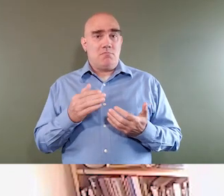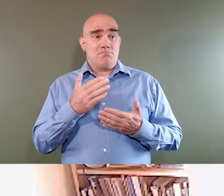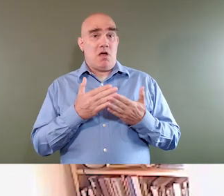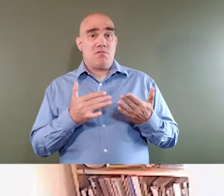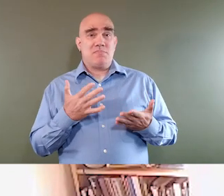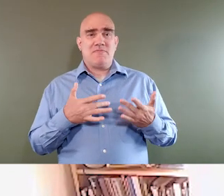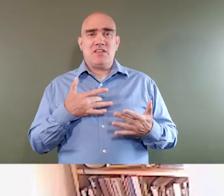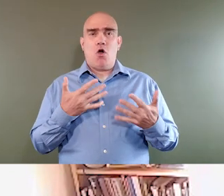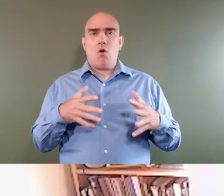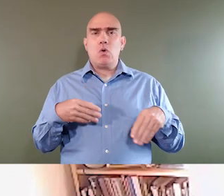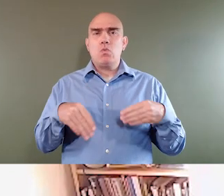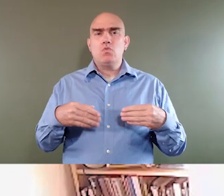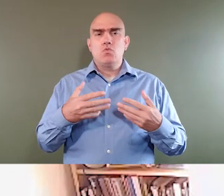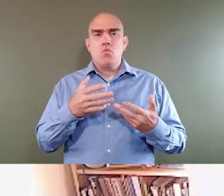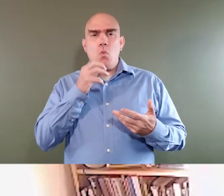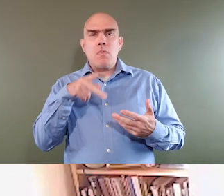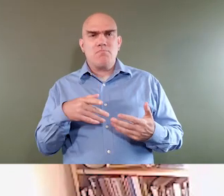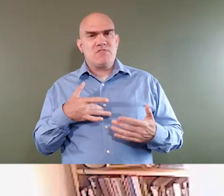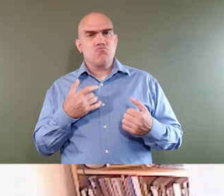maybe loose, warmed up,